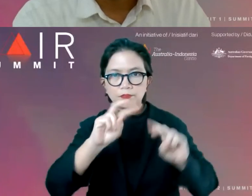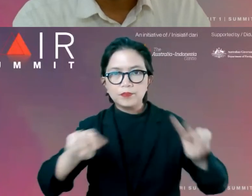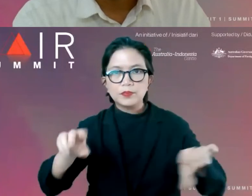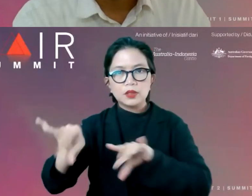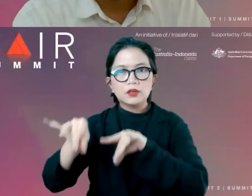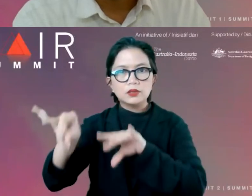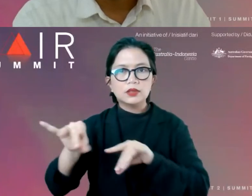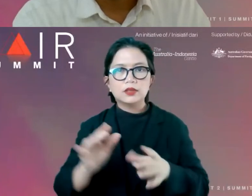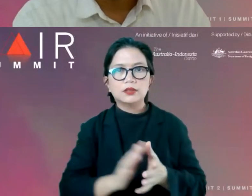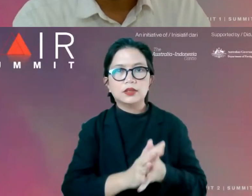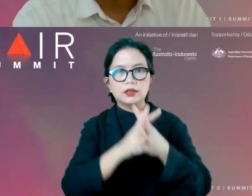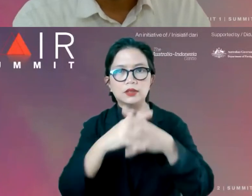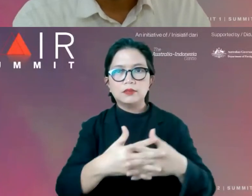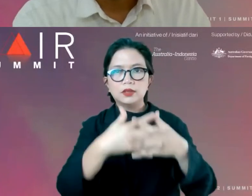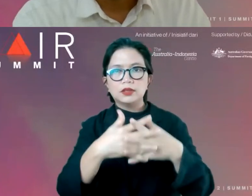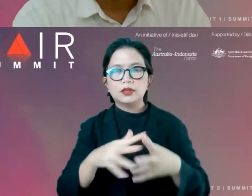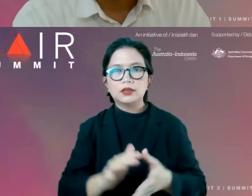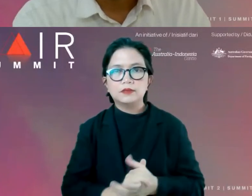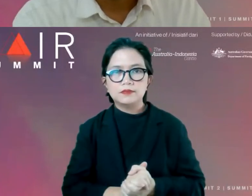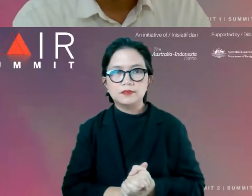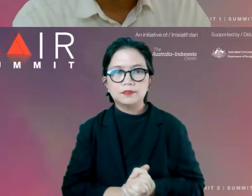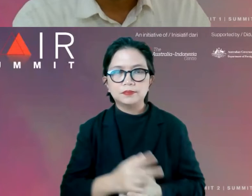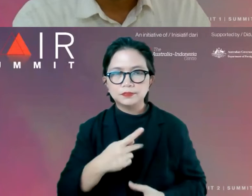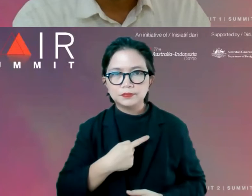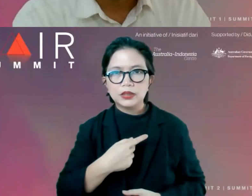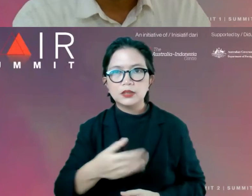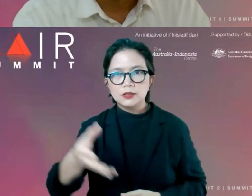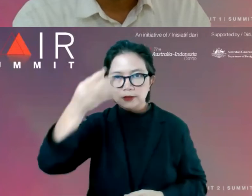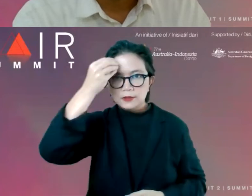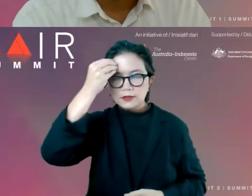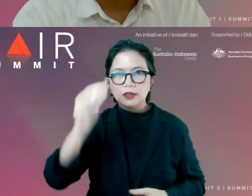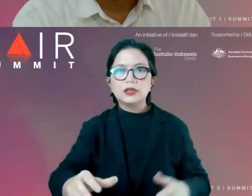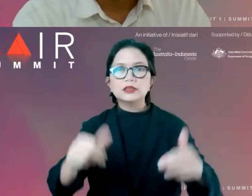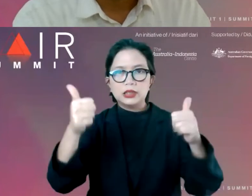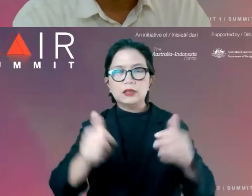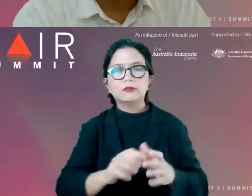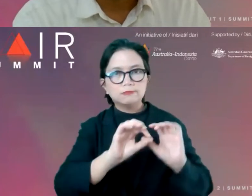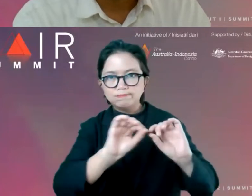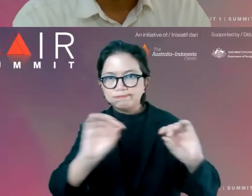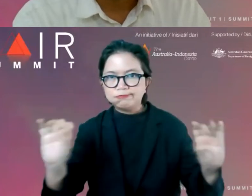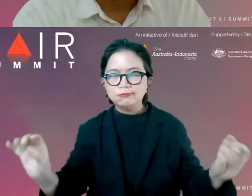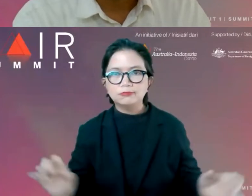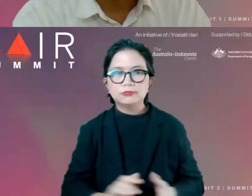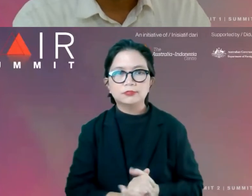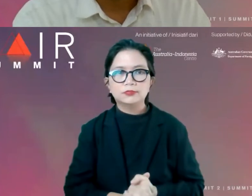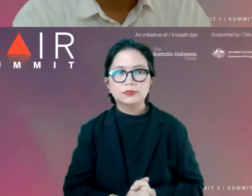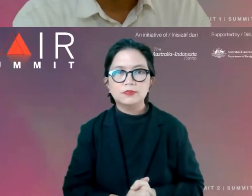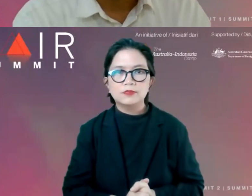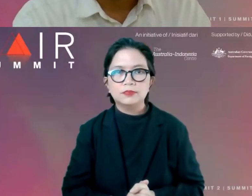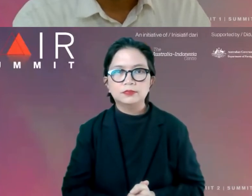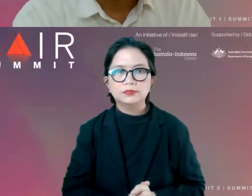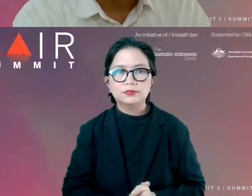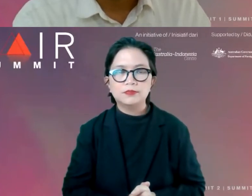with these really paradoxical results where even literacy matters less in